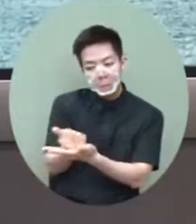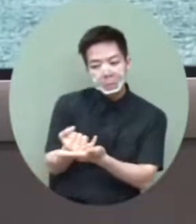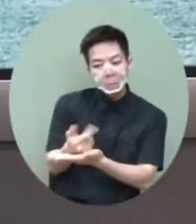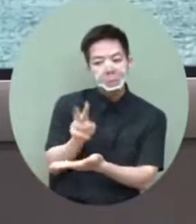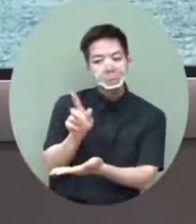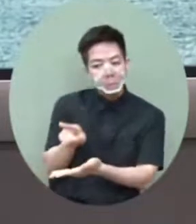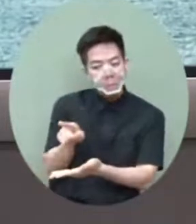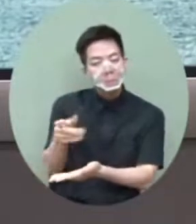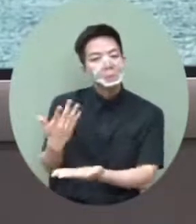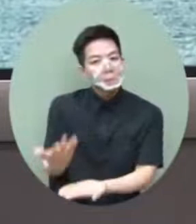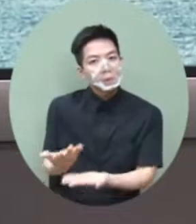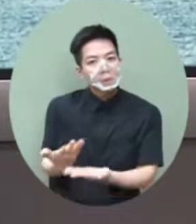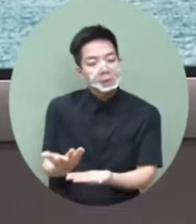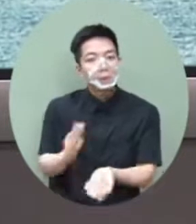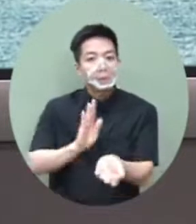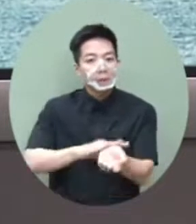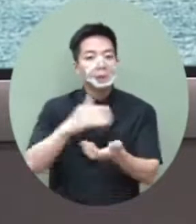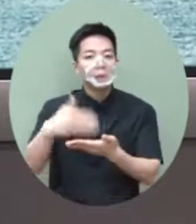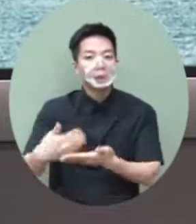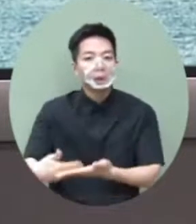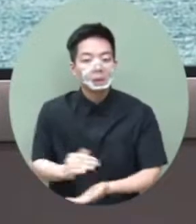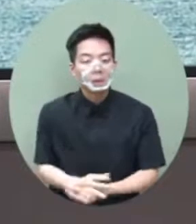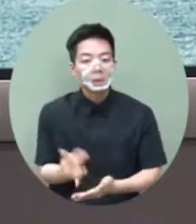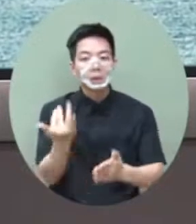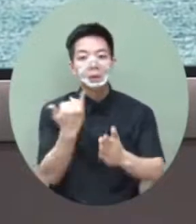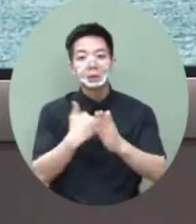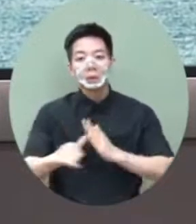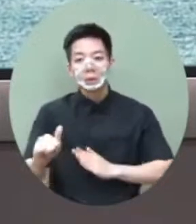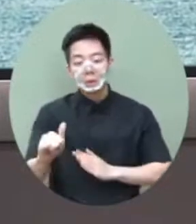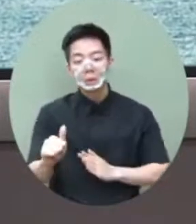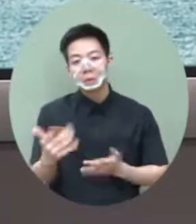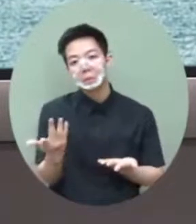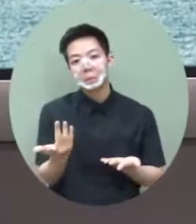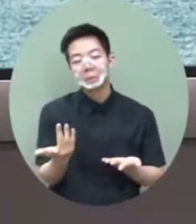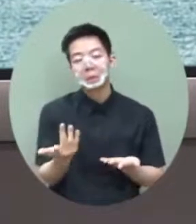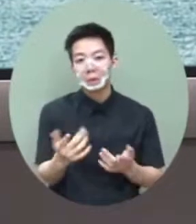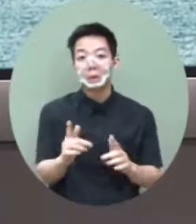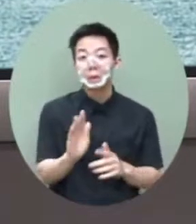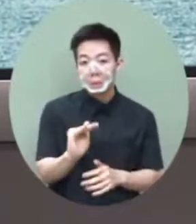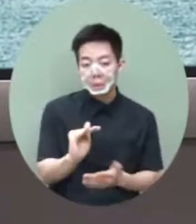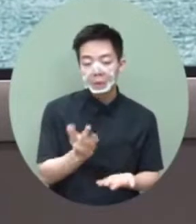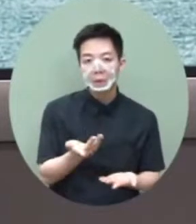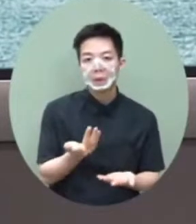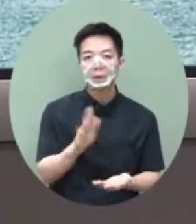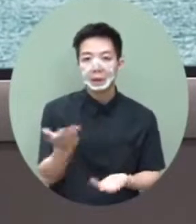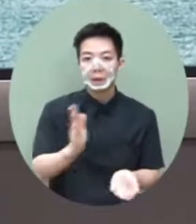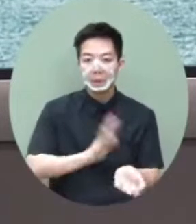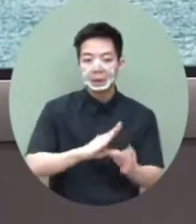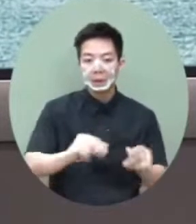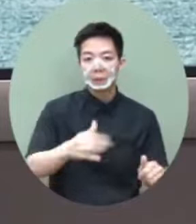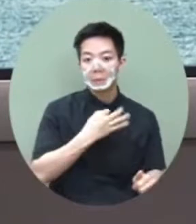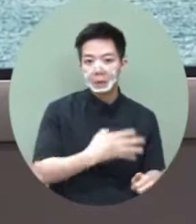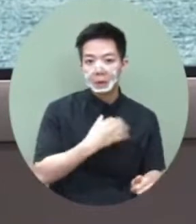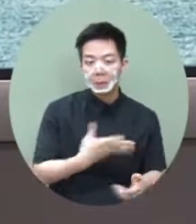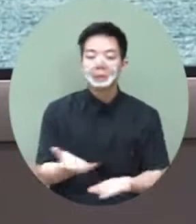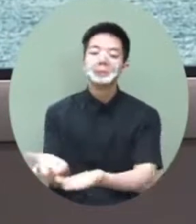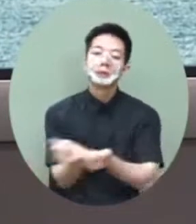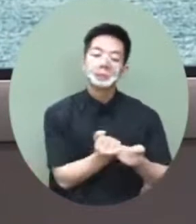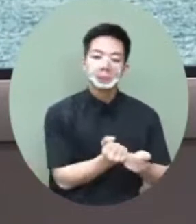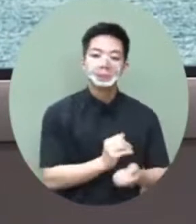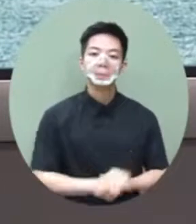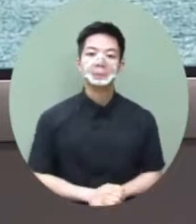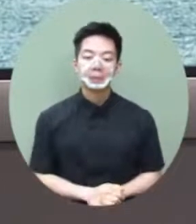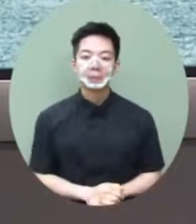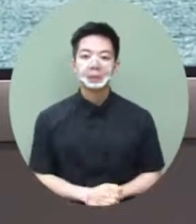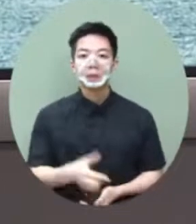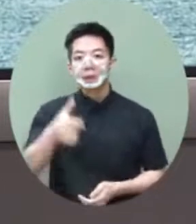on serious cases. There are also 3 sports centres that are converted to isolation and holding centres